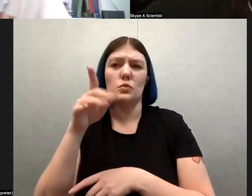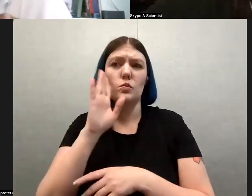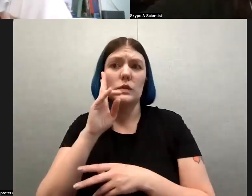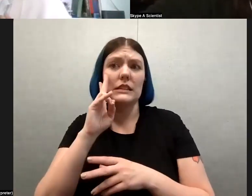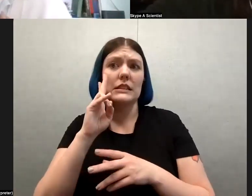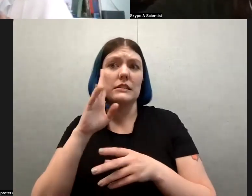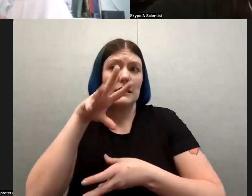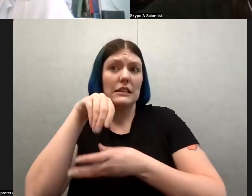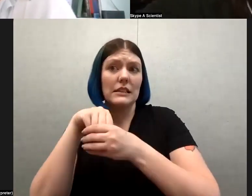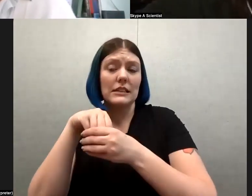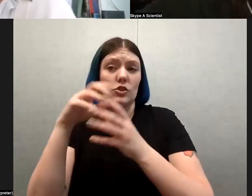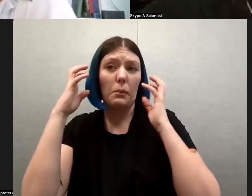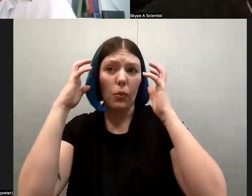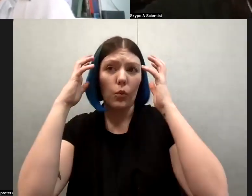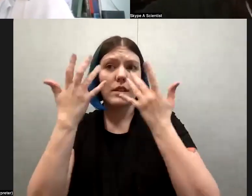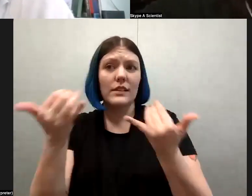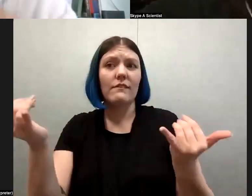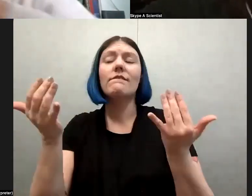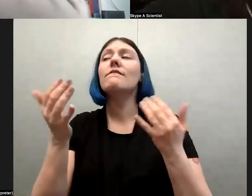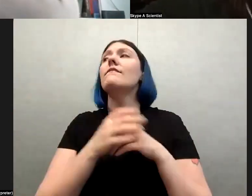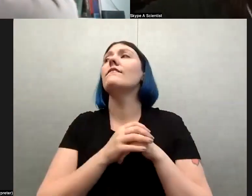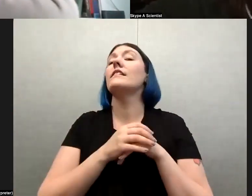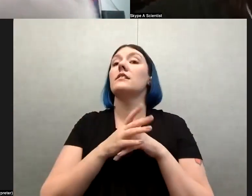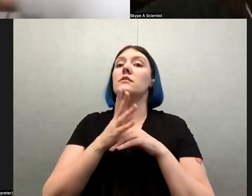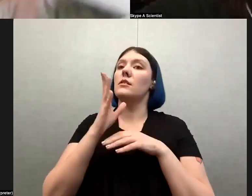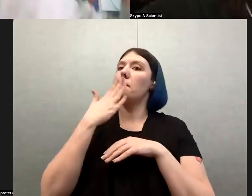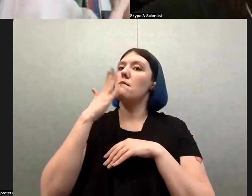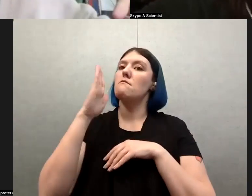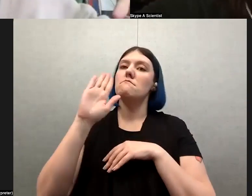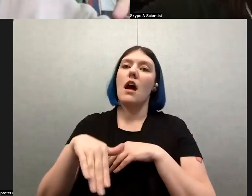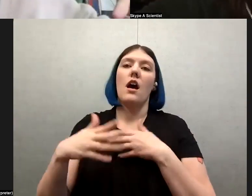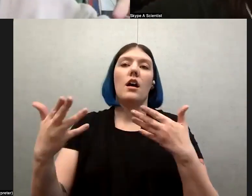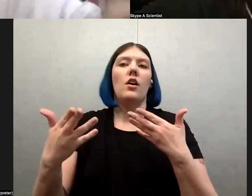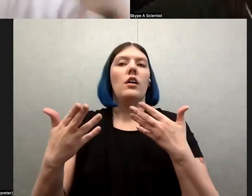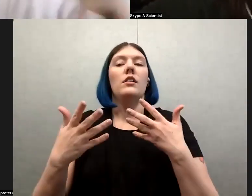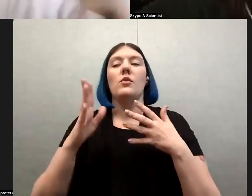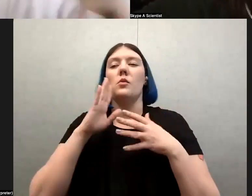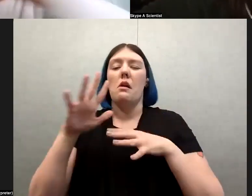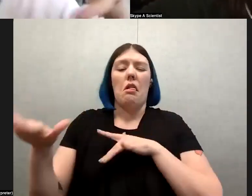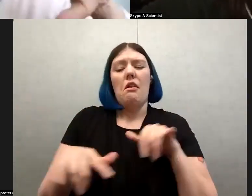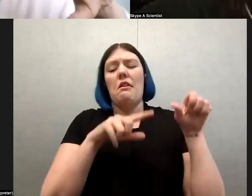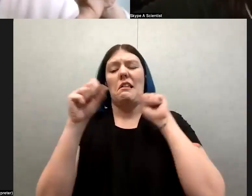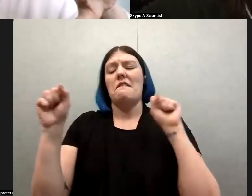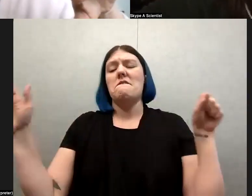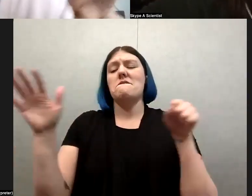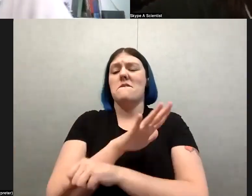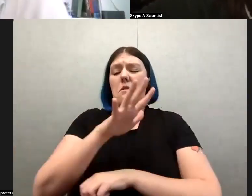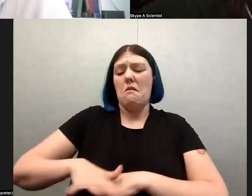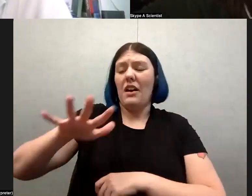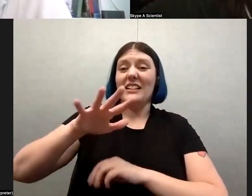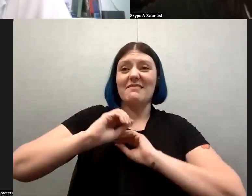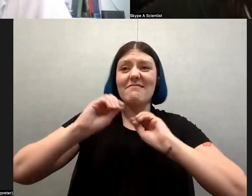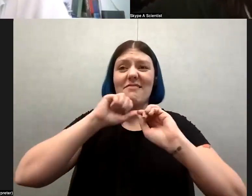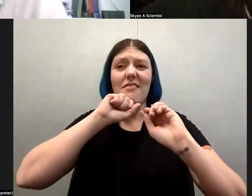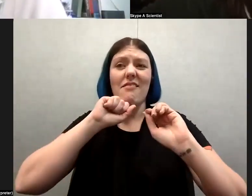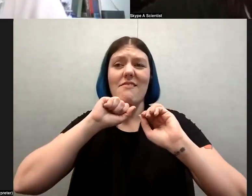a really bad invasive tree in the Everglades, and it will just take over an entire area and it won't let anything else grow.